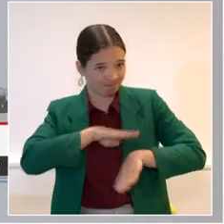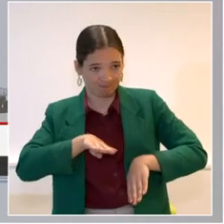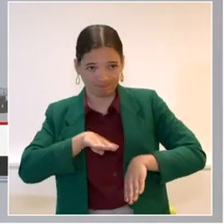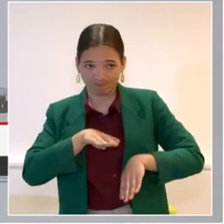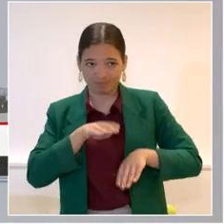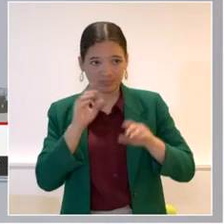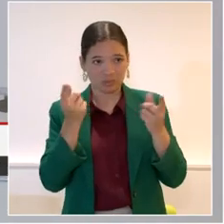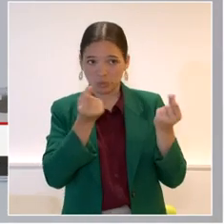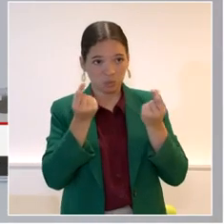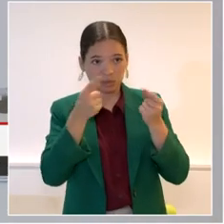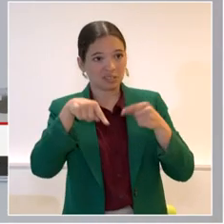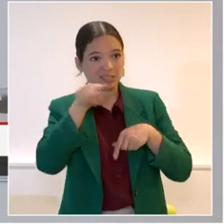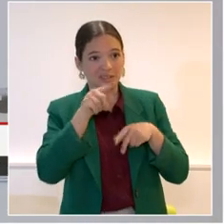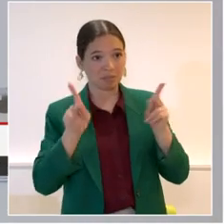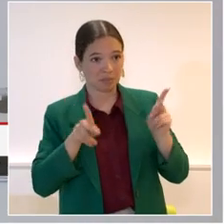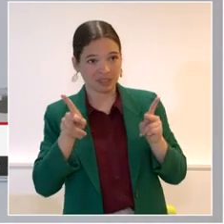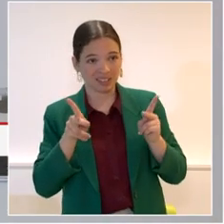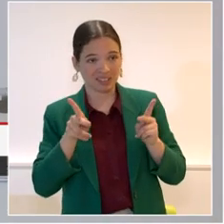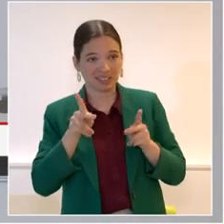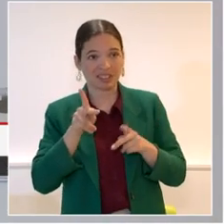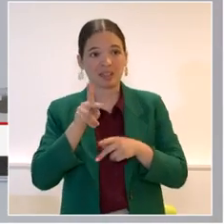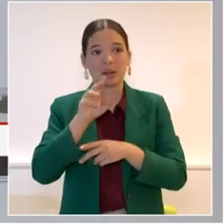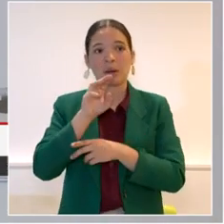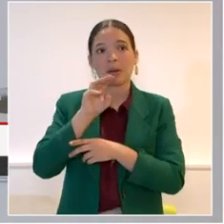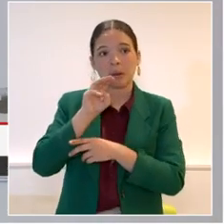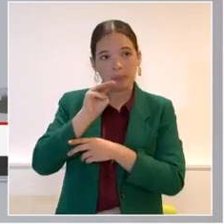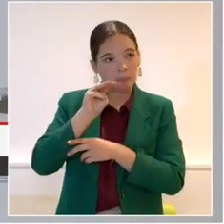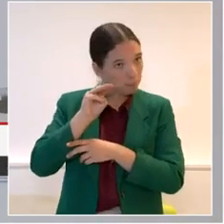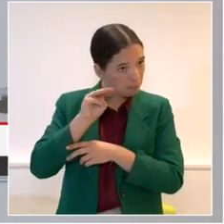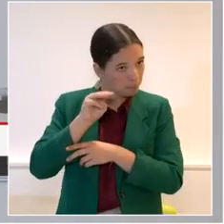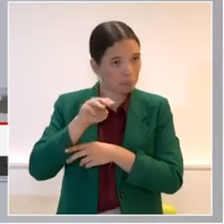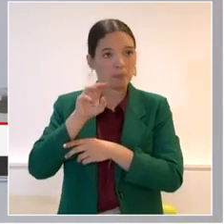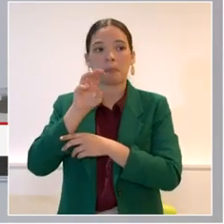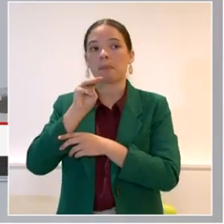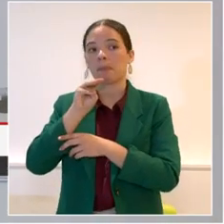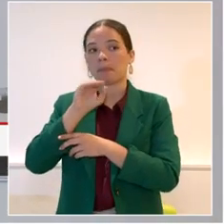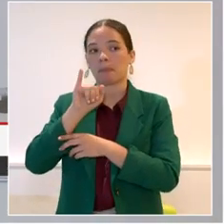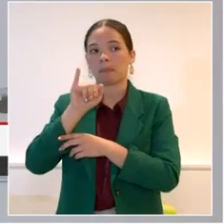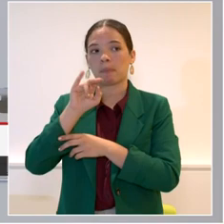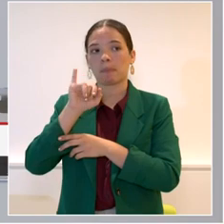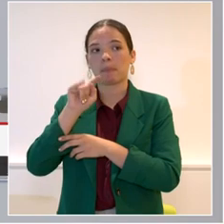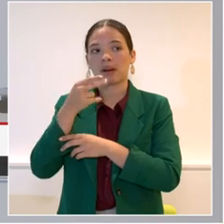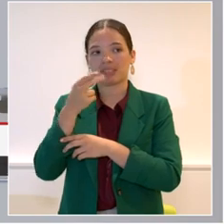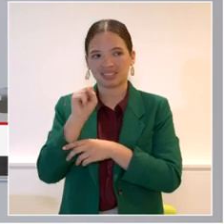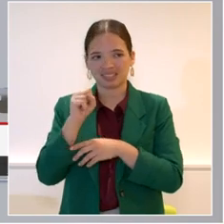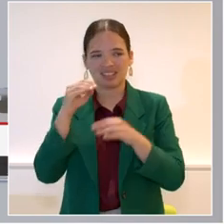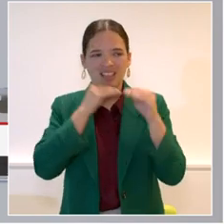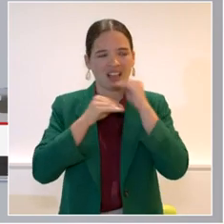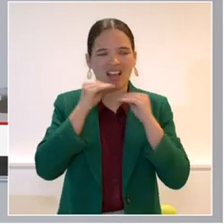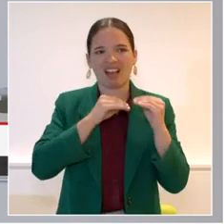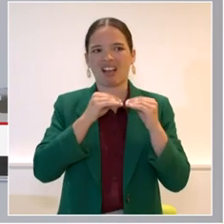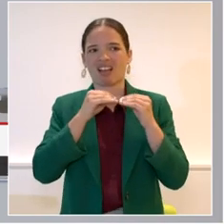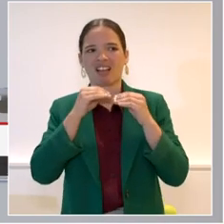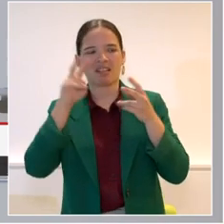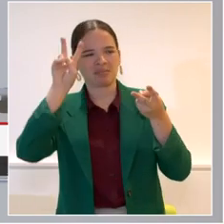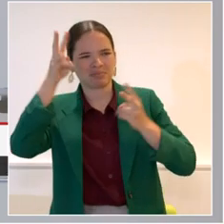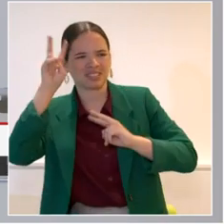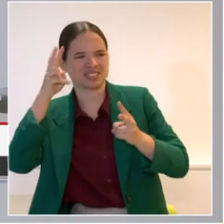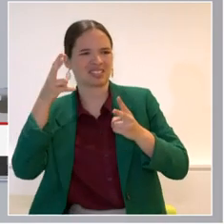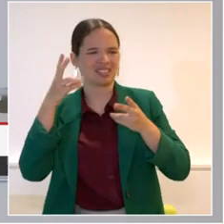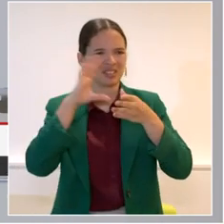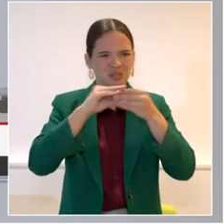myths. Myths then persist, and people who benefit from lies, those lies get